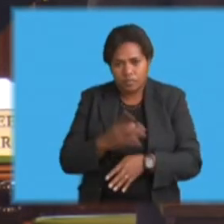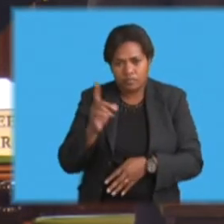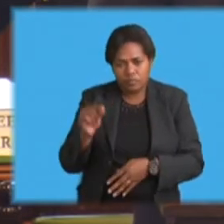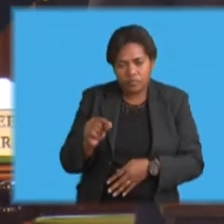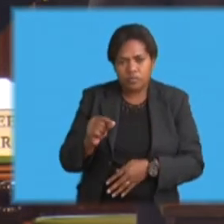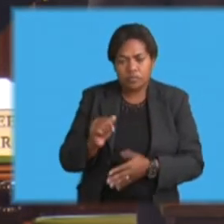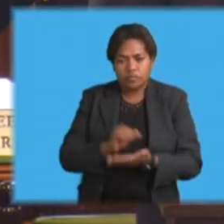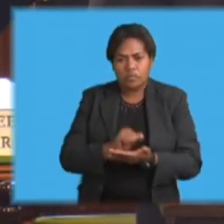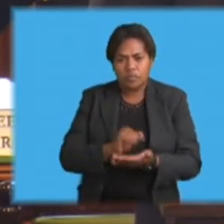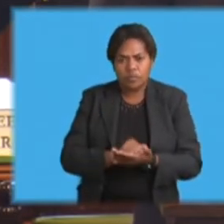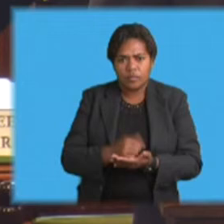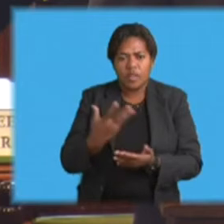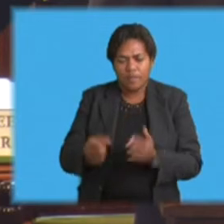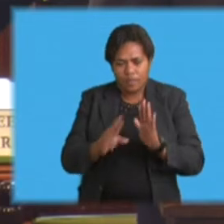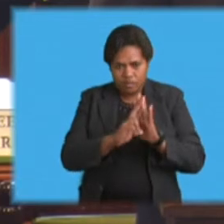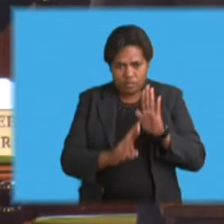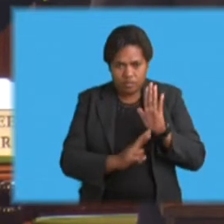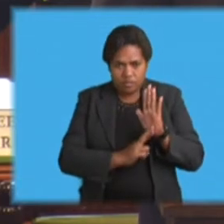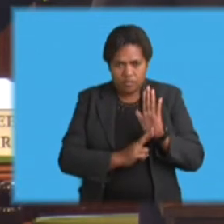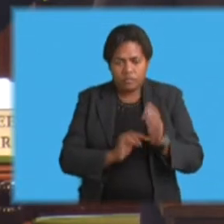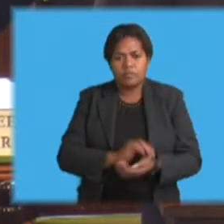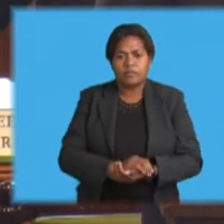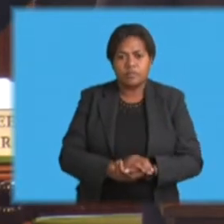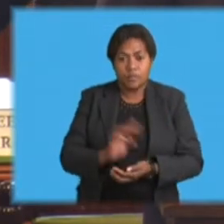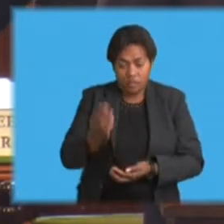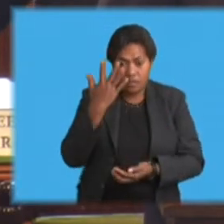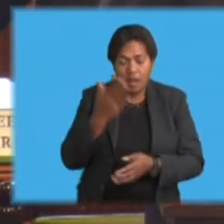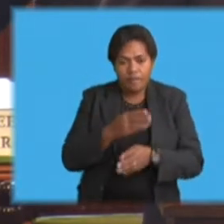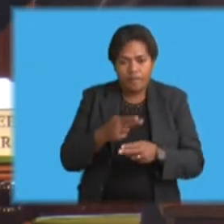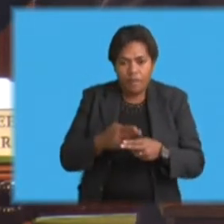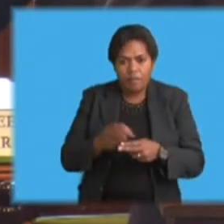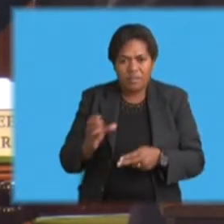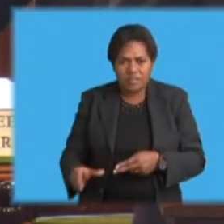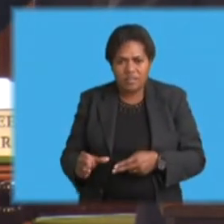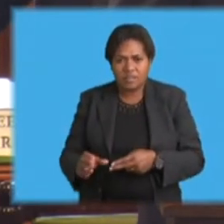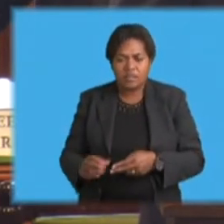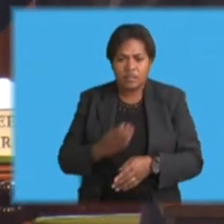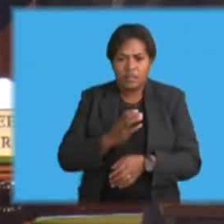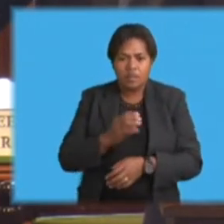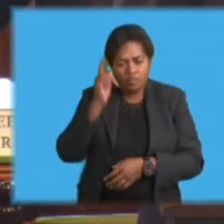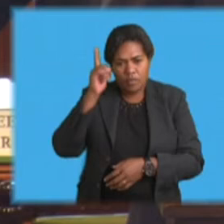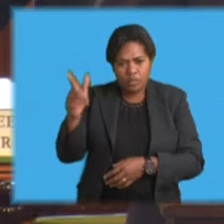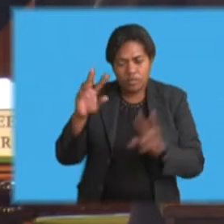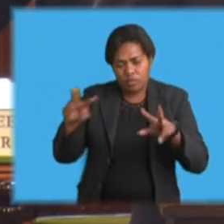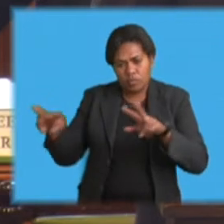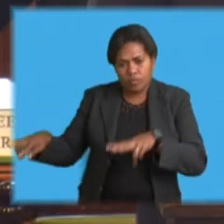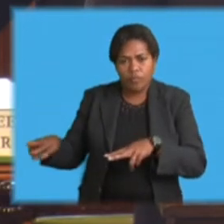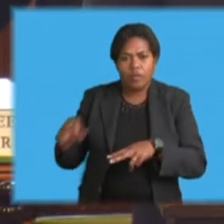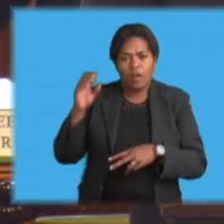product declines, and as a result, farmers and employers will look to other countries to get their numbers